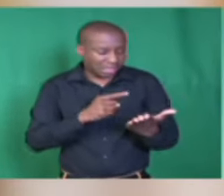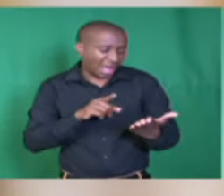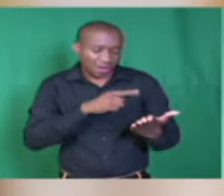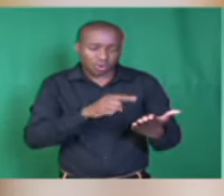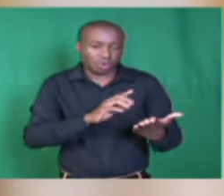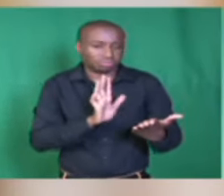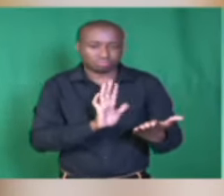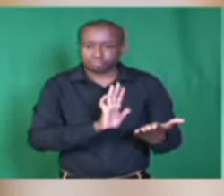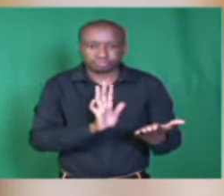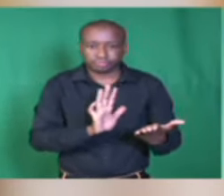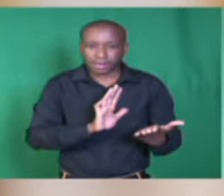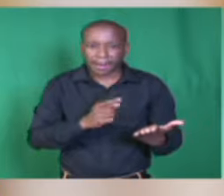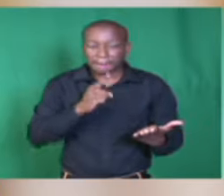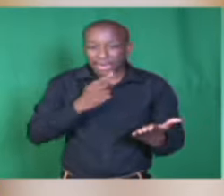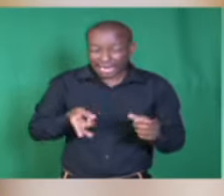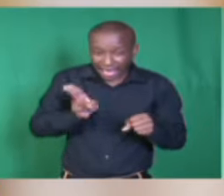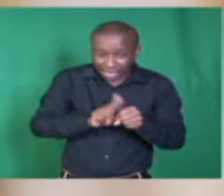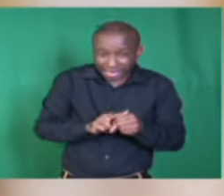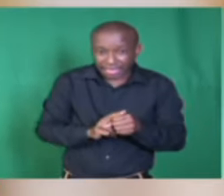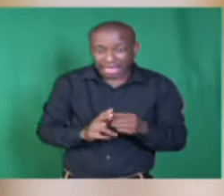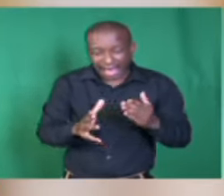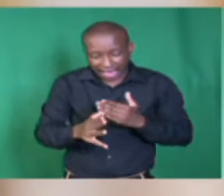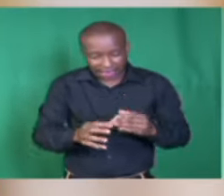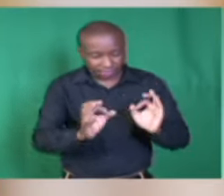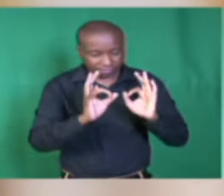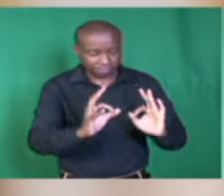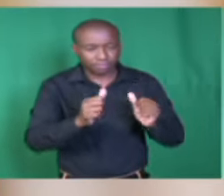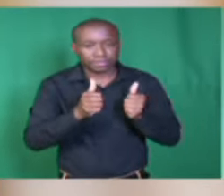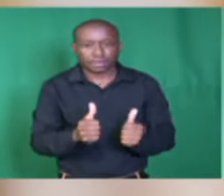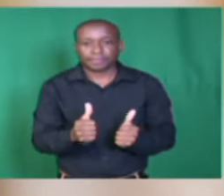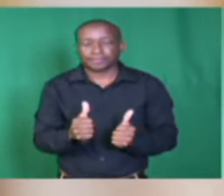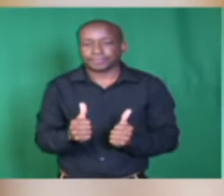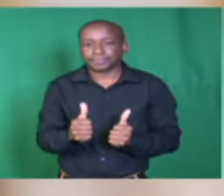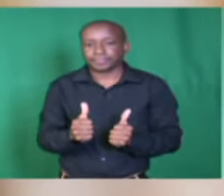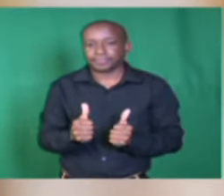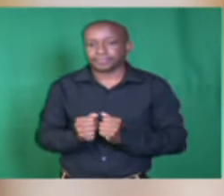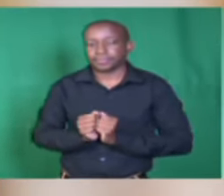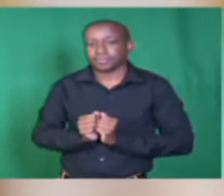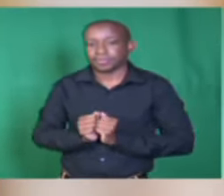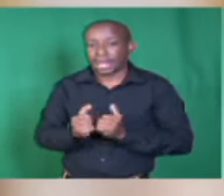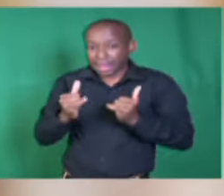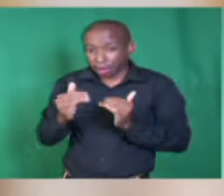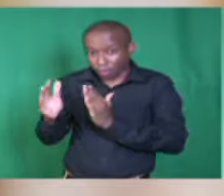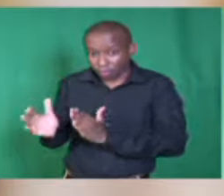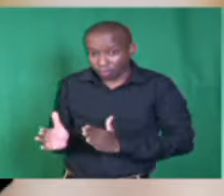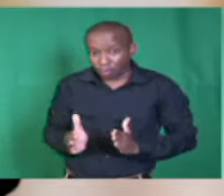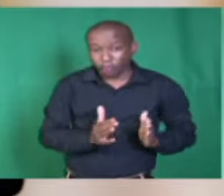At the same time, he was able to handle the question that they had asked. Let's move on